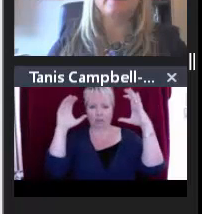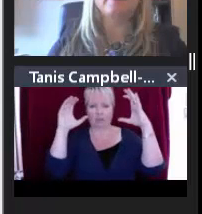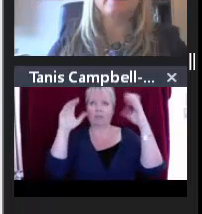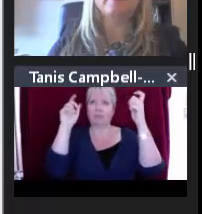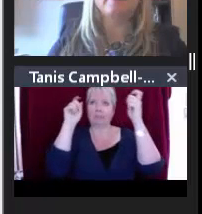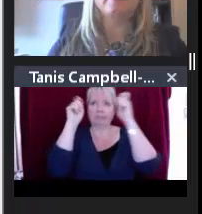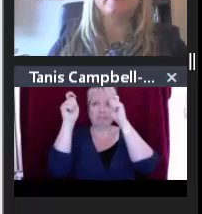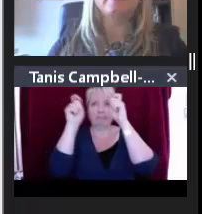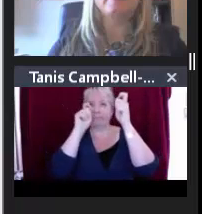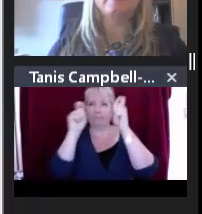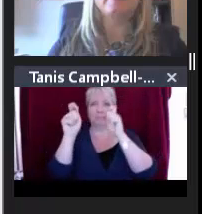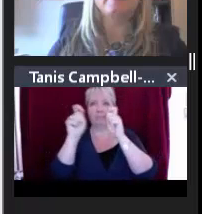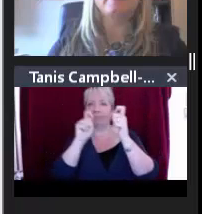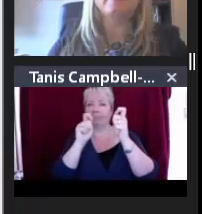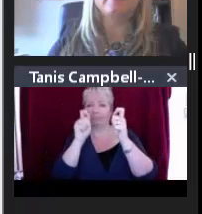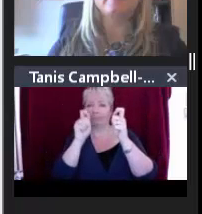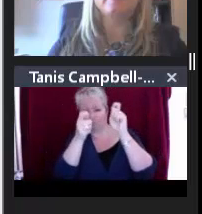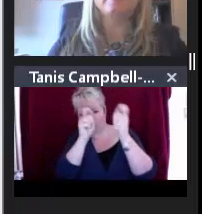need